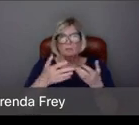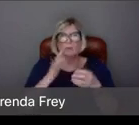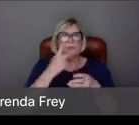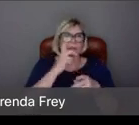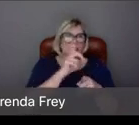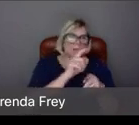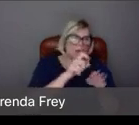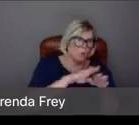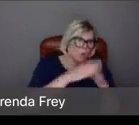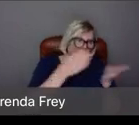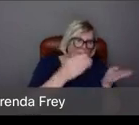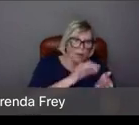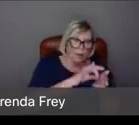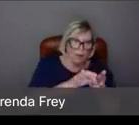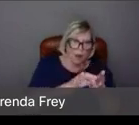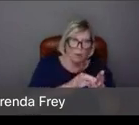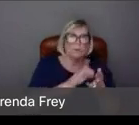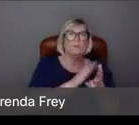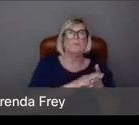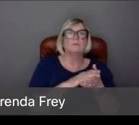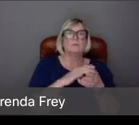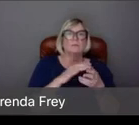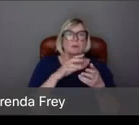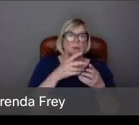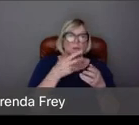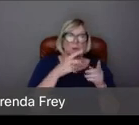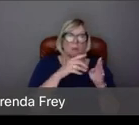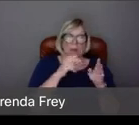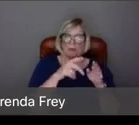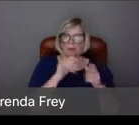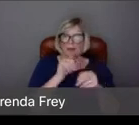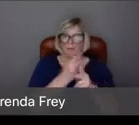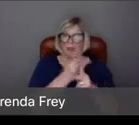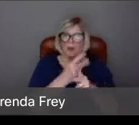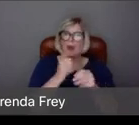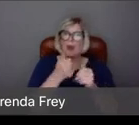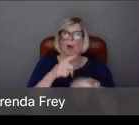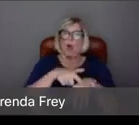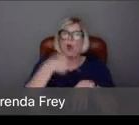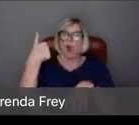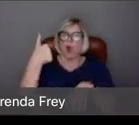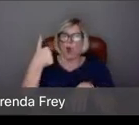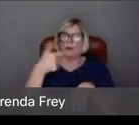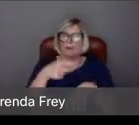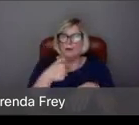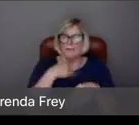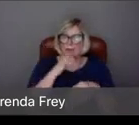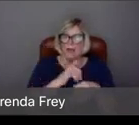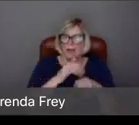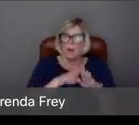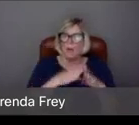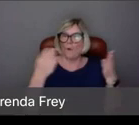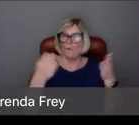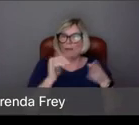account was opened. And so that's looking at the length, right? It's all making sense now. You're going to see when